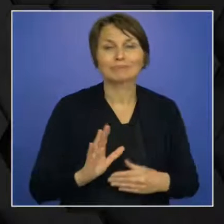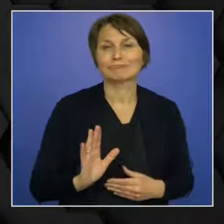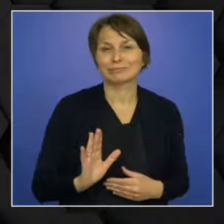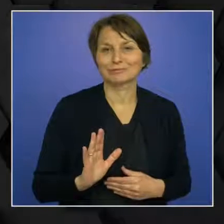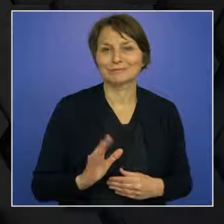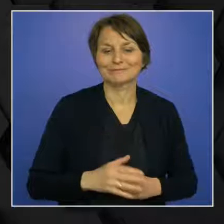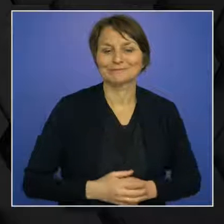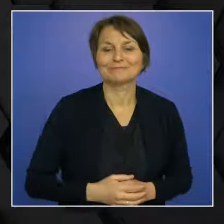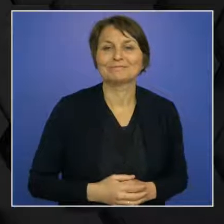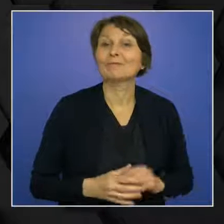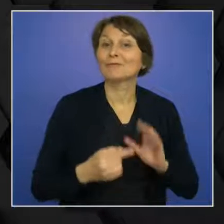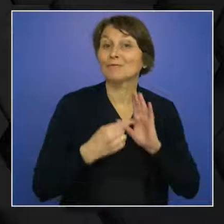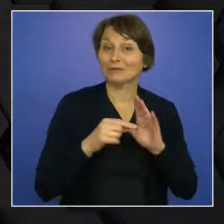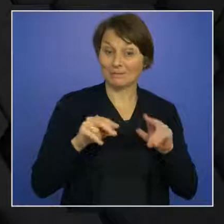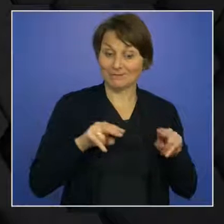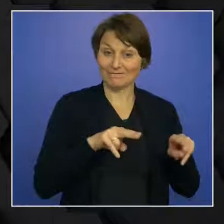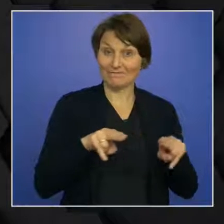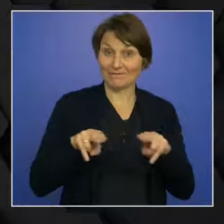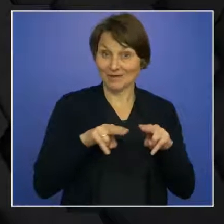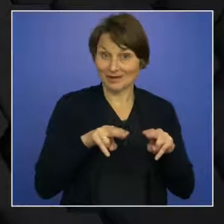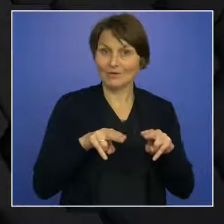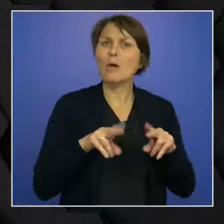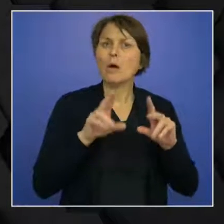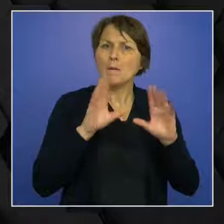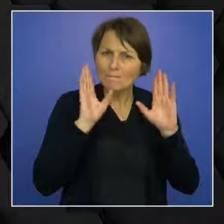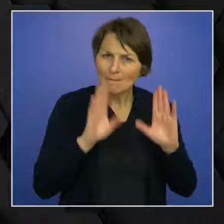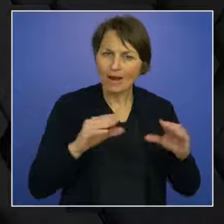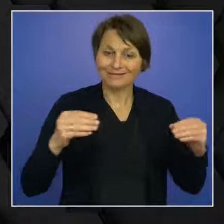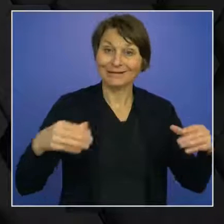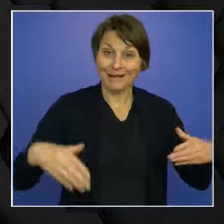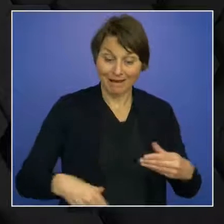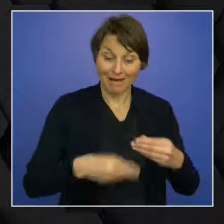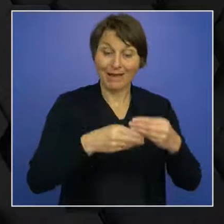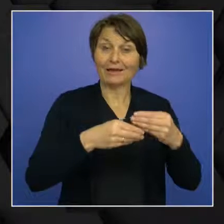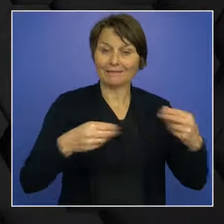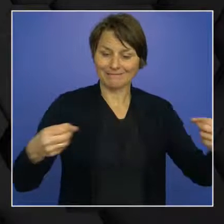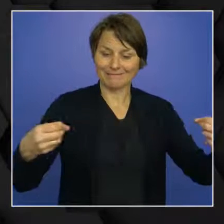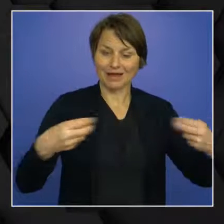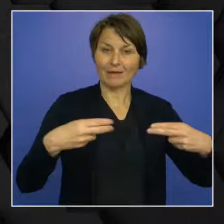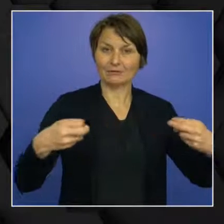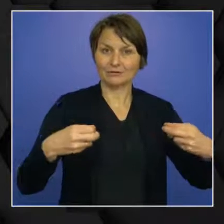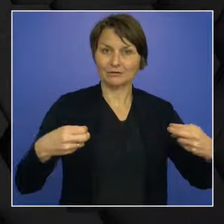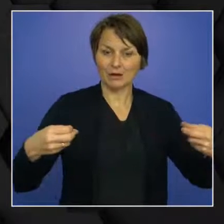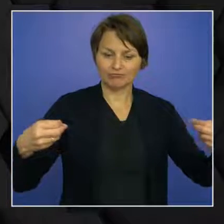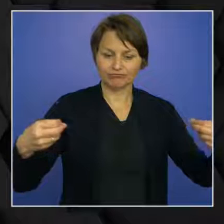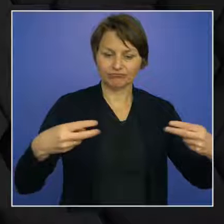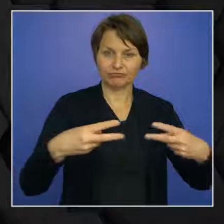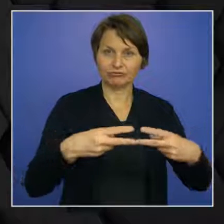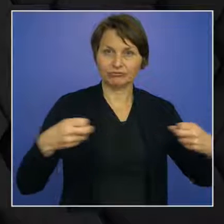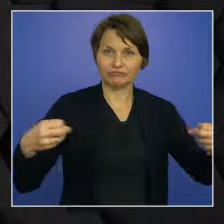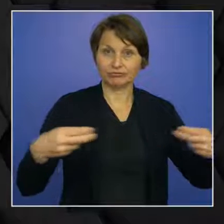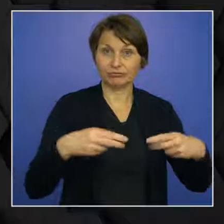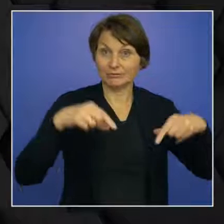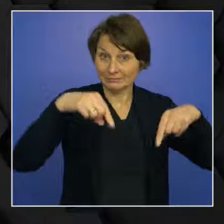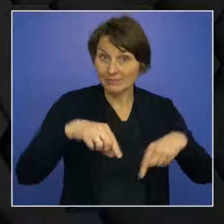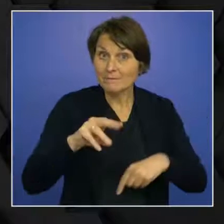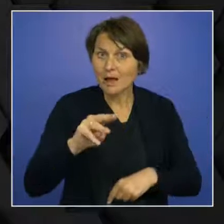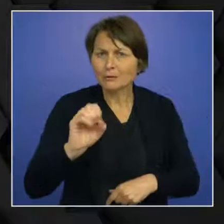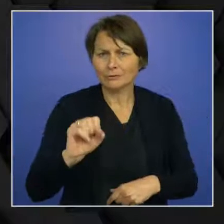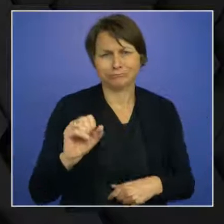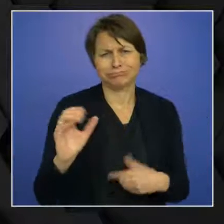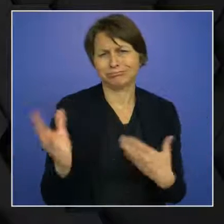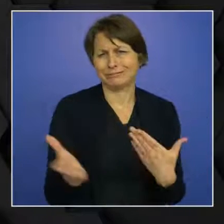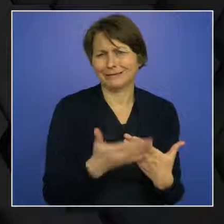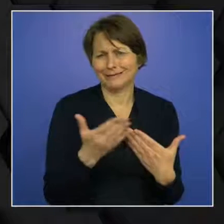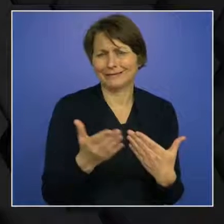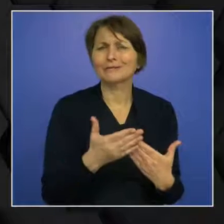do videos, you have to add captioning. Mhm. So that is, for us at Microsoft, is easy, because if you can't check the checkbox,